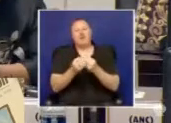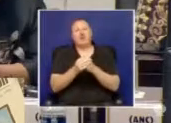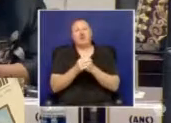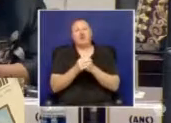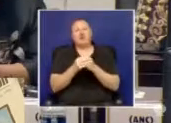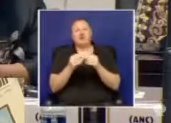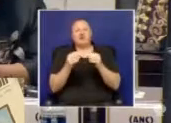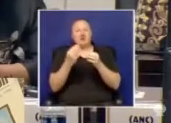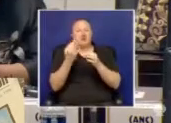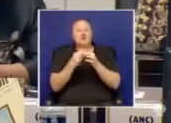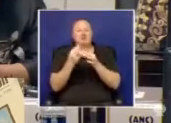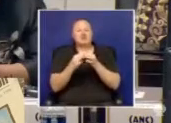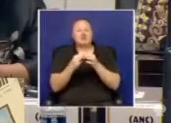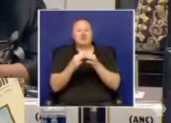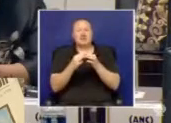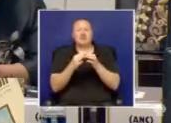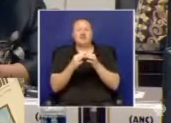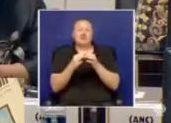the specific